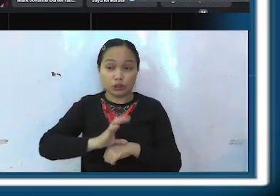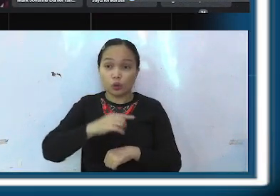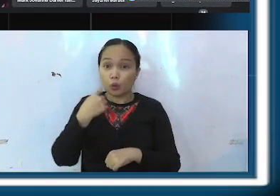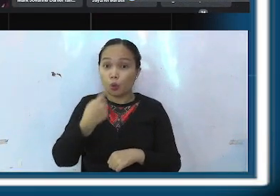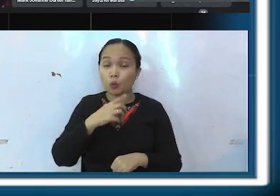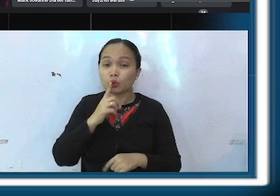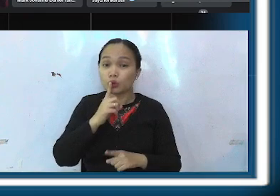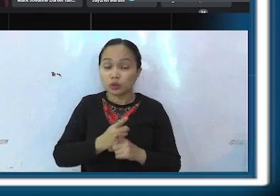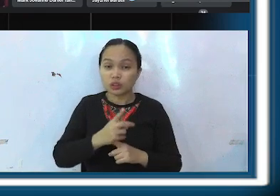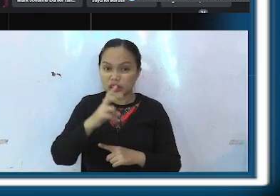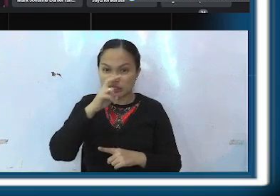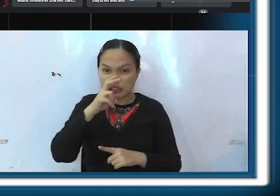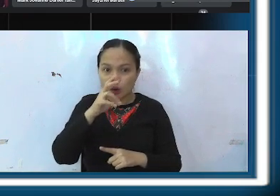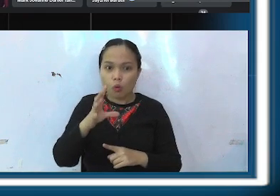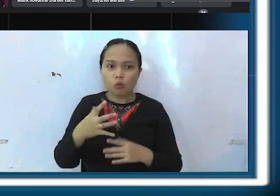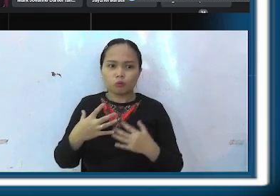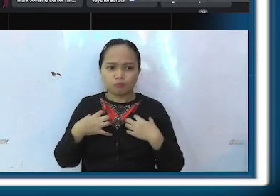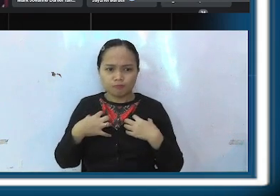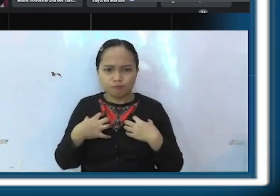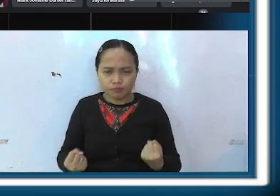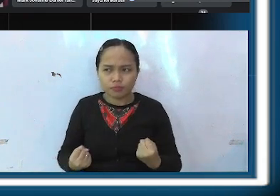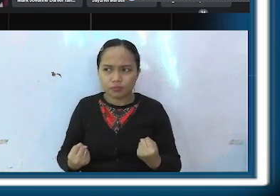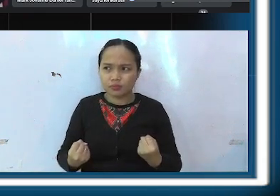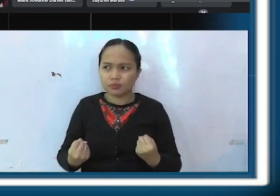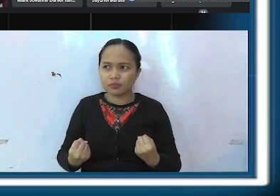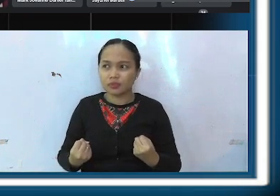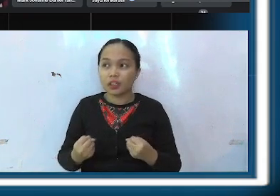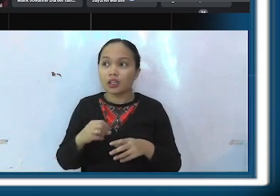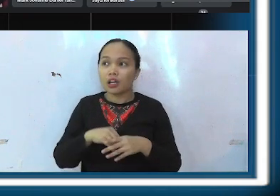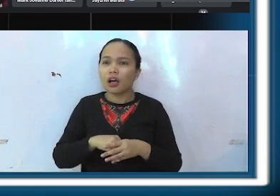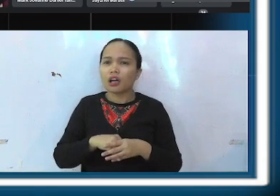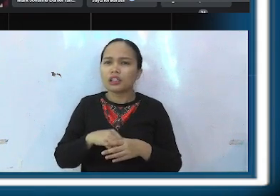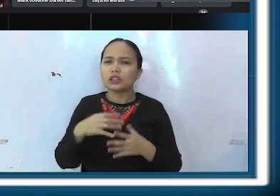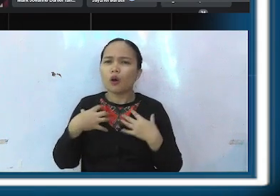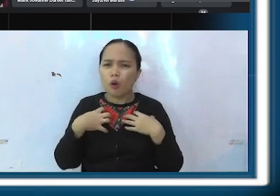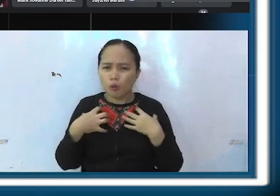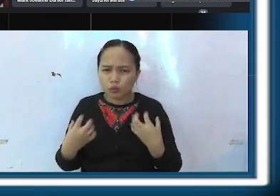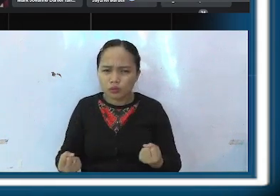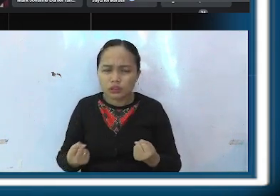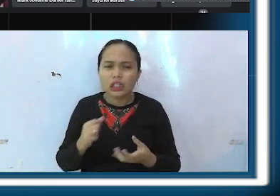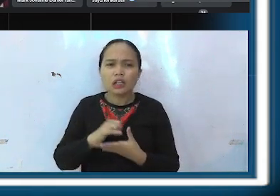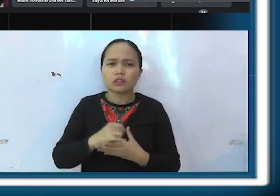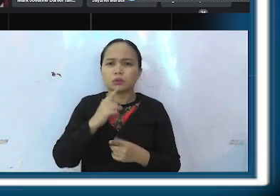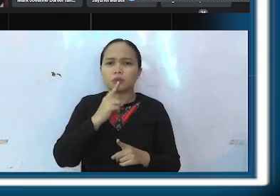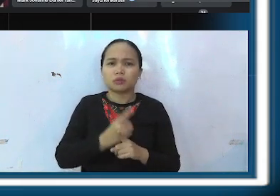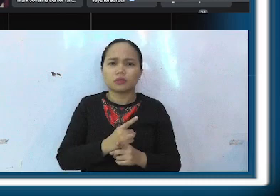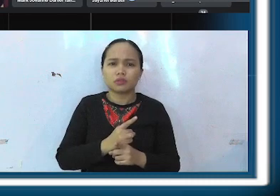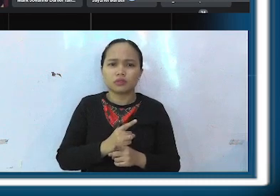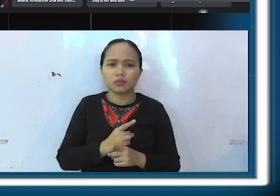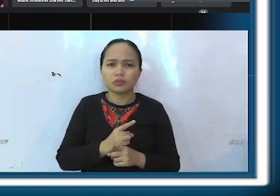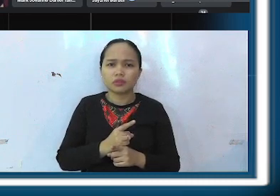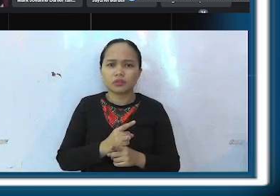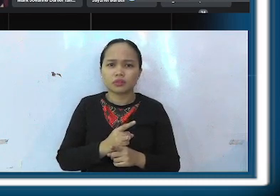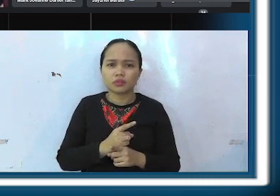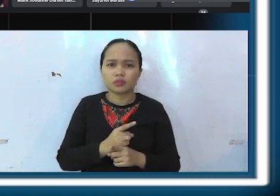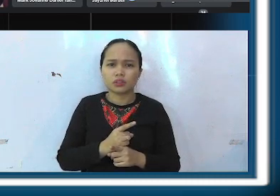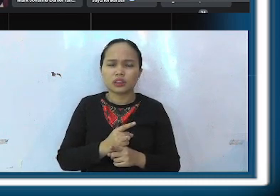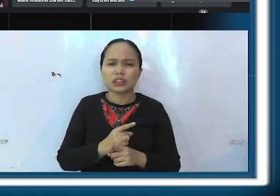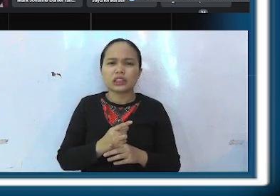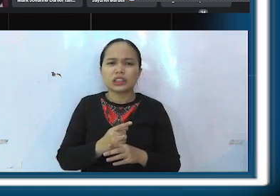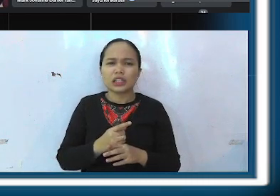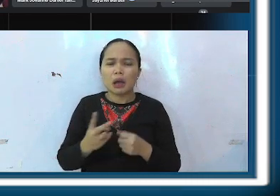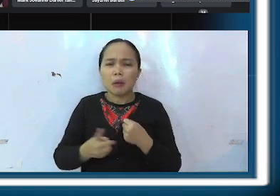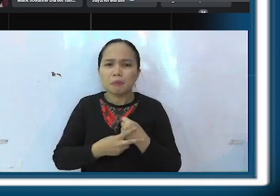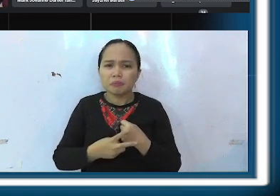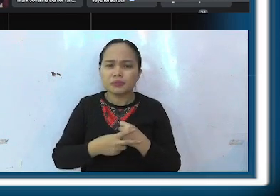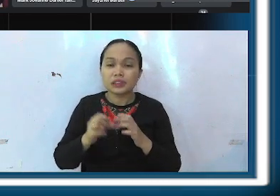that are really solid, let's just I say. Agree. Let's just say it's solid and that's really, you know, keeping the standards